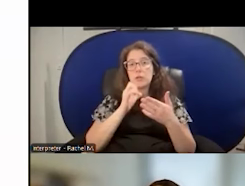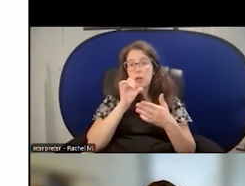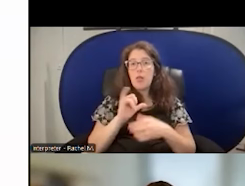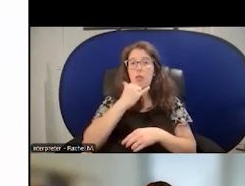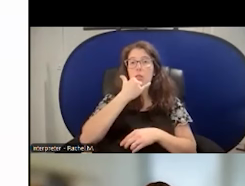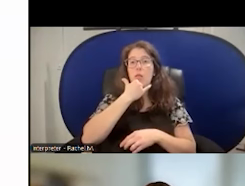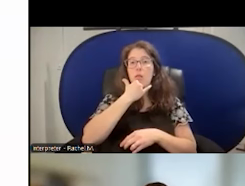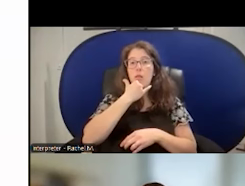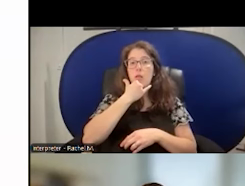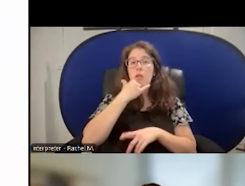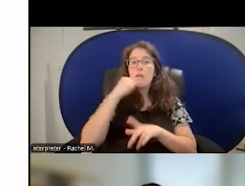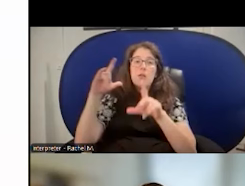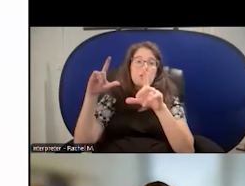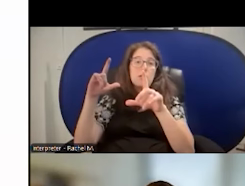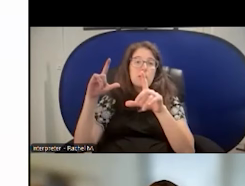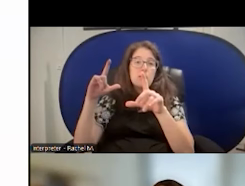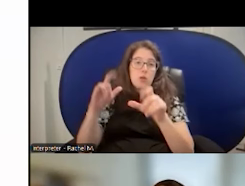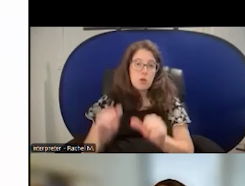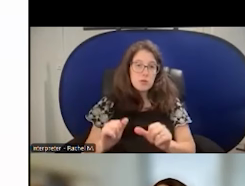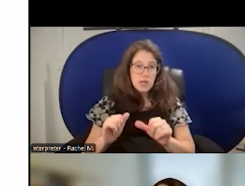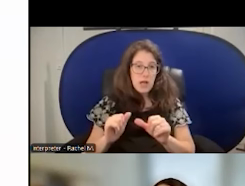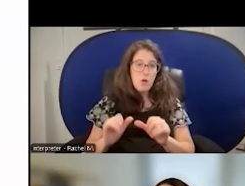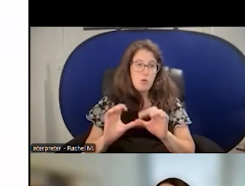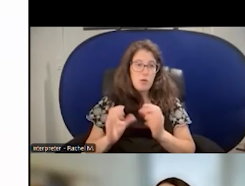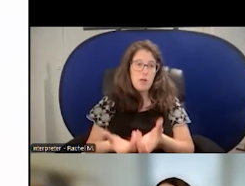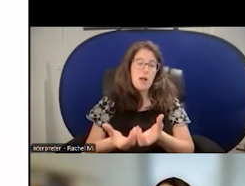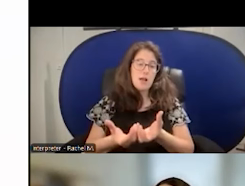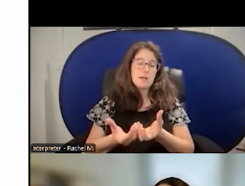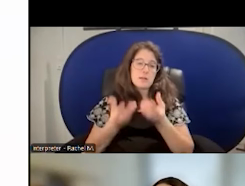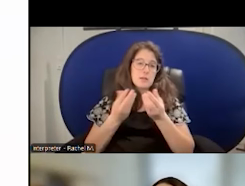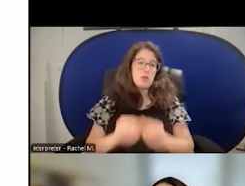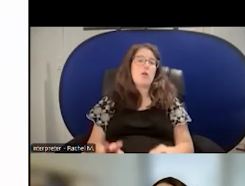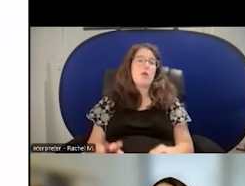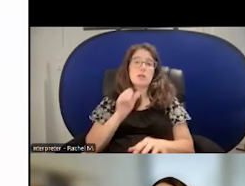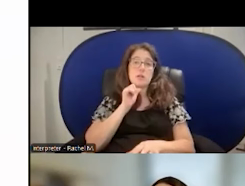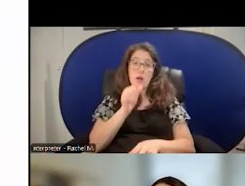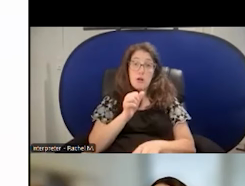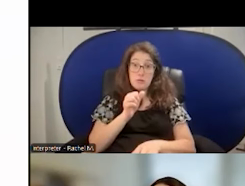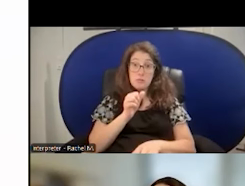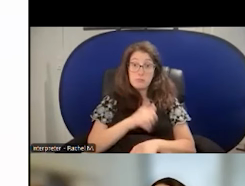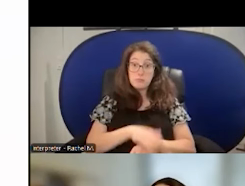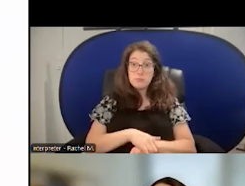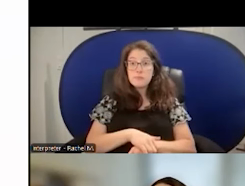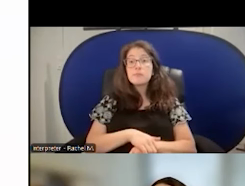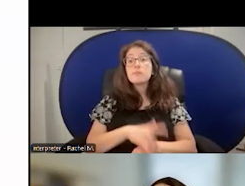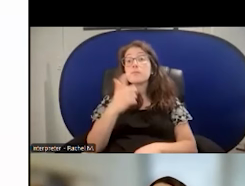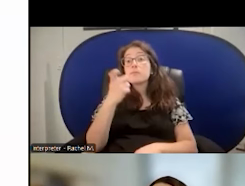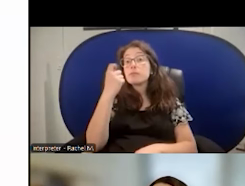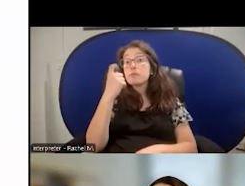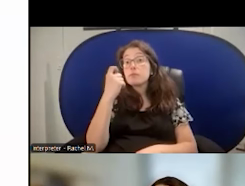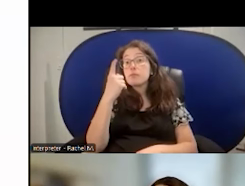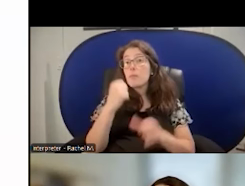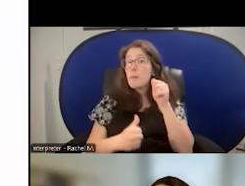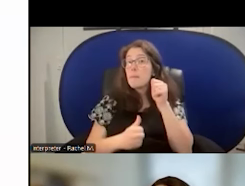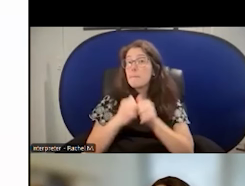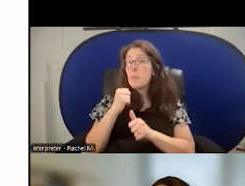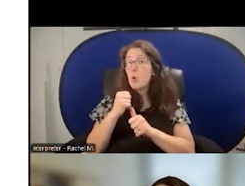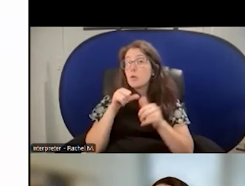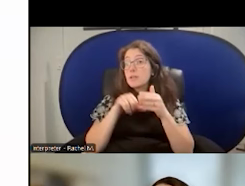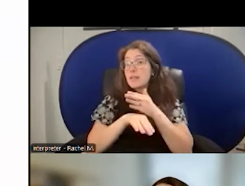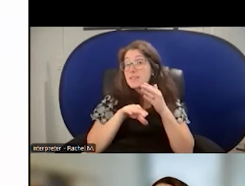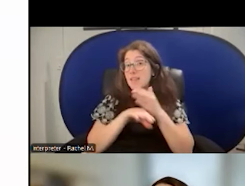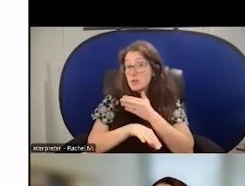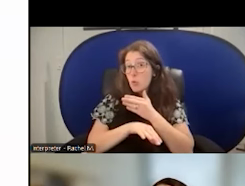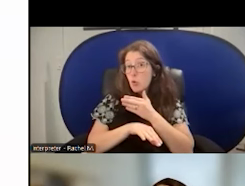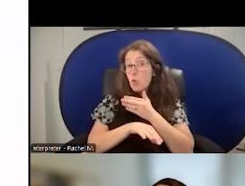accidentally close out of their course and get lost that way. However, it turns out that the most accessible